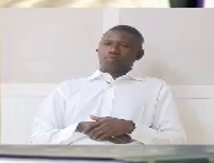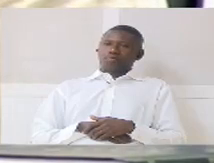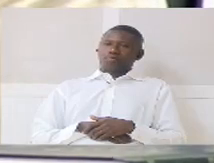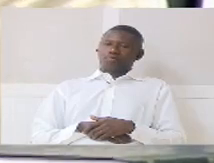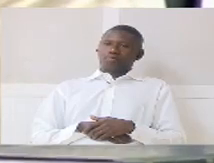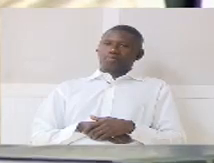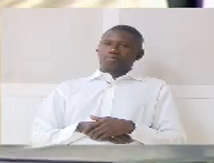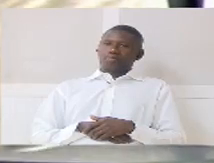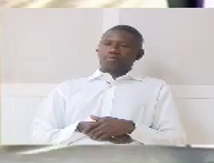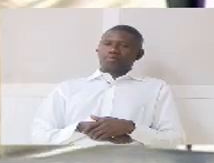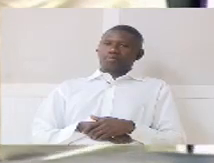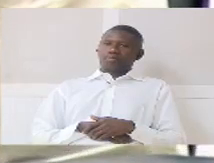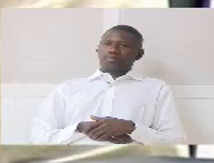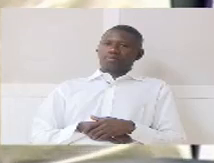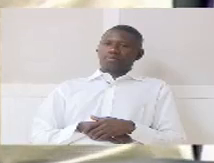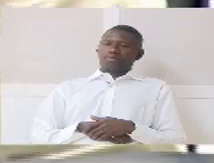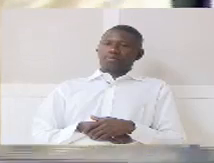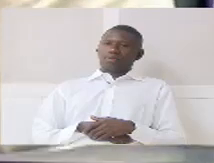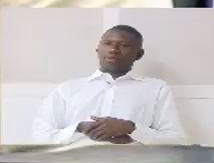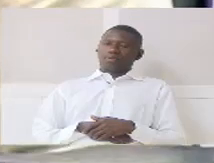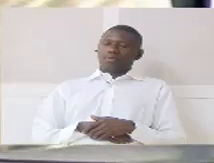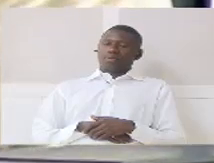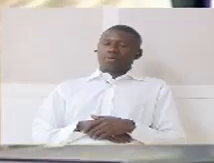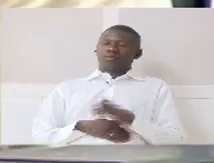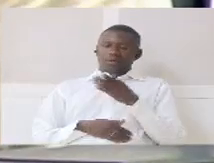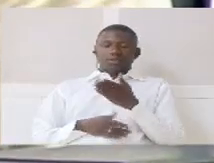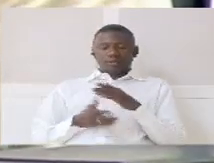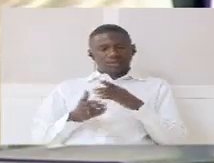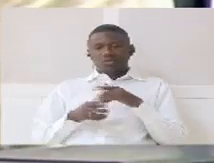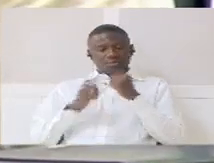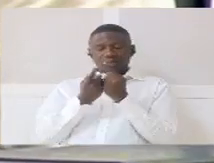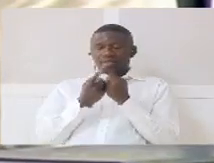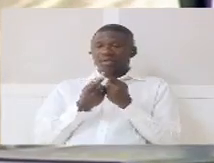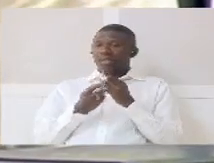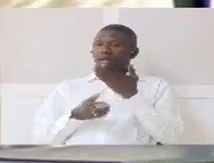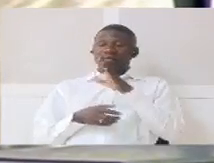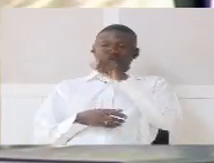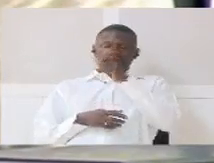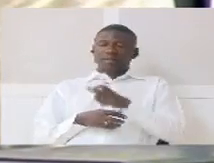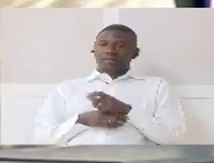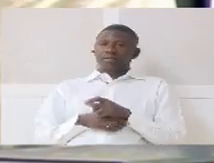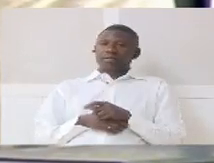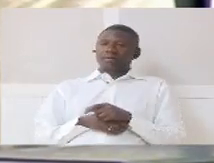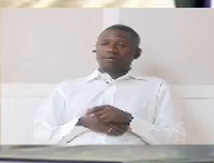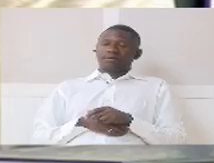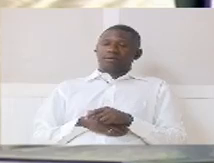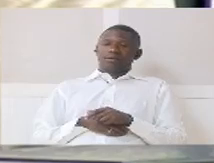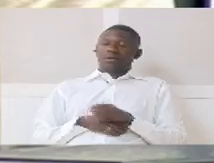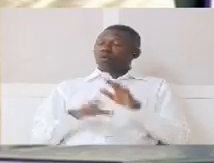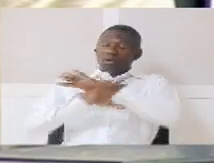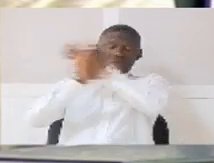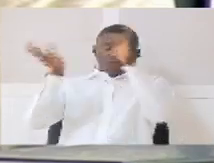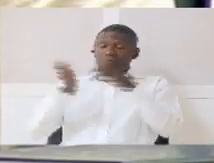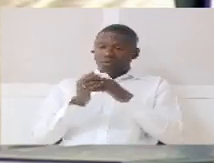Kachami Munyindi, Akata Mubele Nyala. Well, this is something that everybody. So, Albe Min Kalam Ranyola, O Diamovica Jamf.